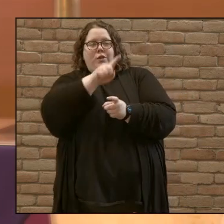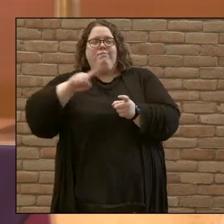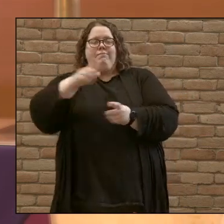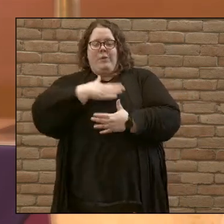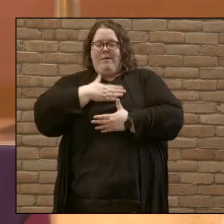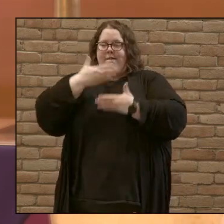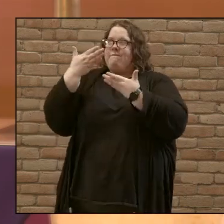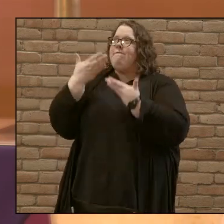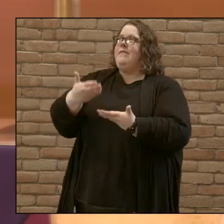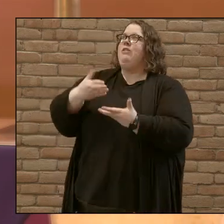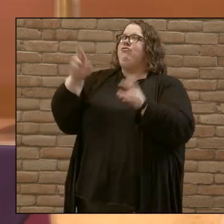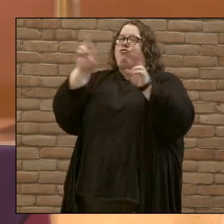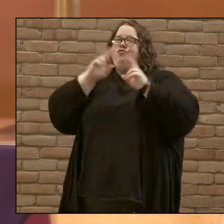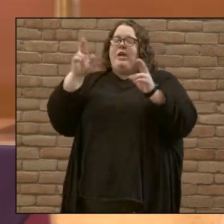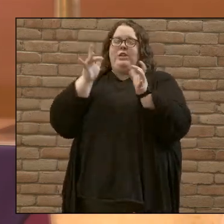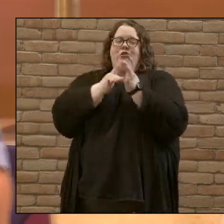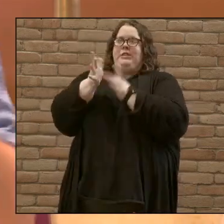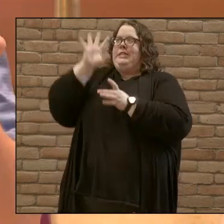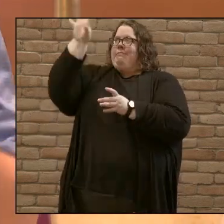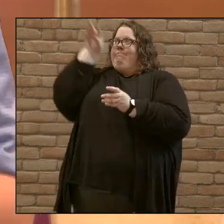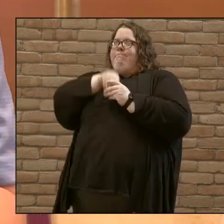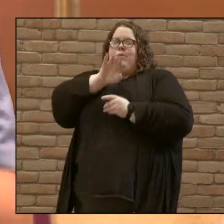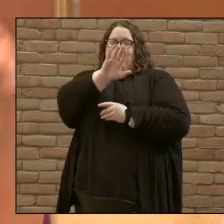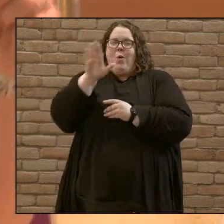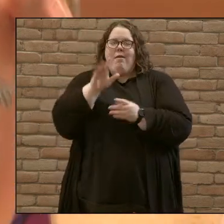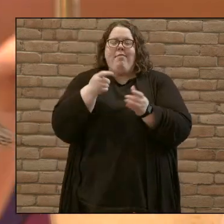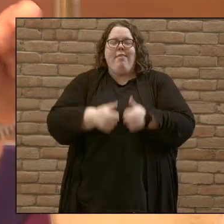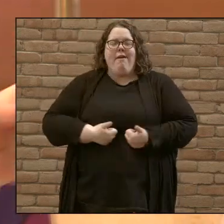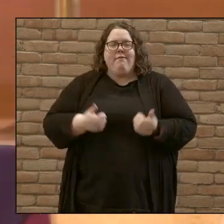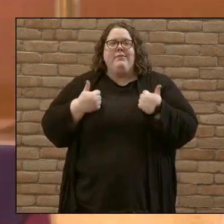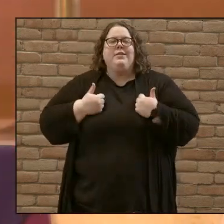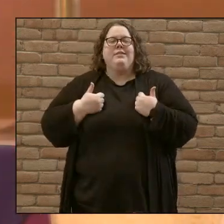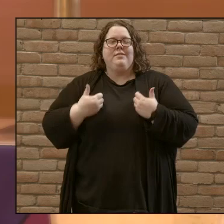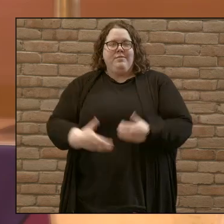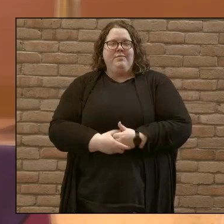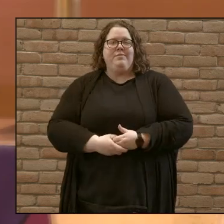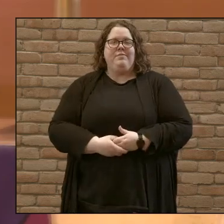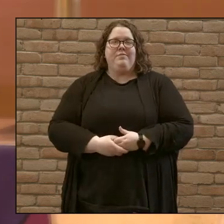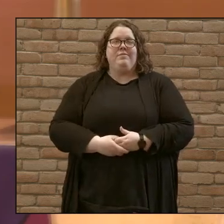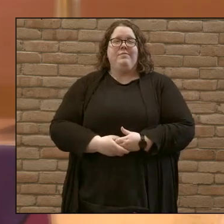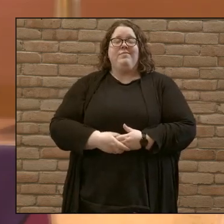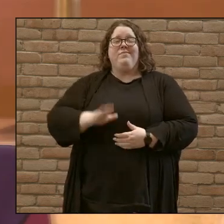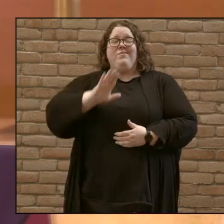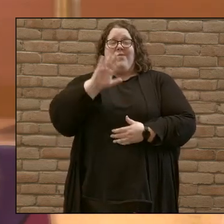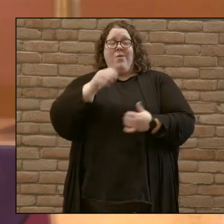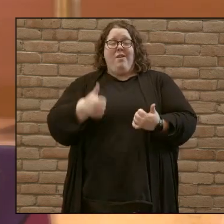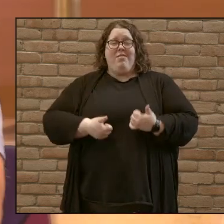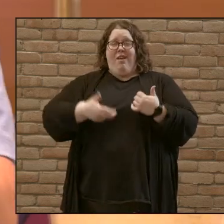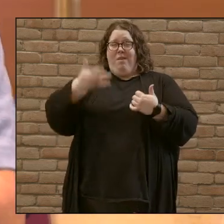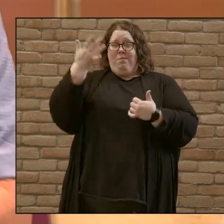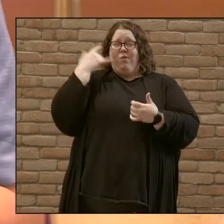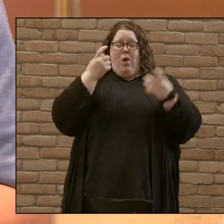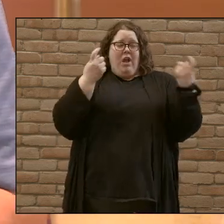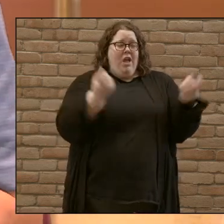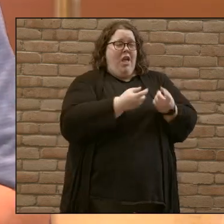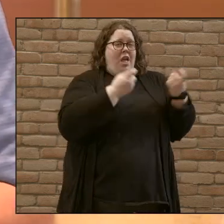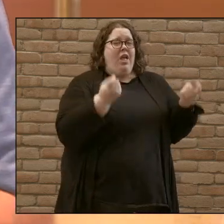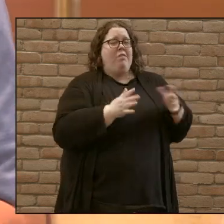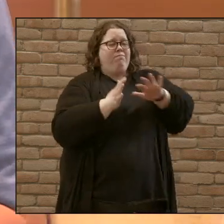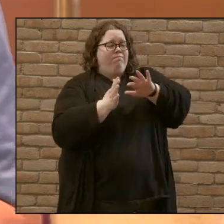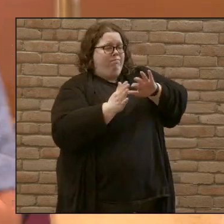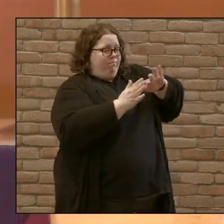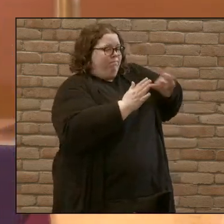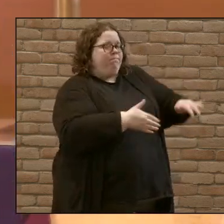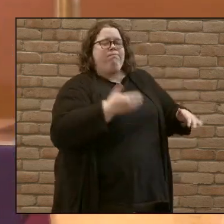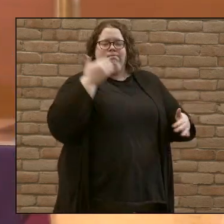actually present in the bread and in the wine," and those who desire to leave behind a life of sin, to follow Jesus as